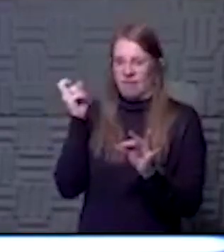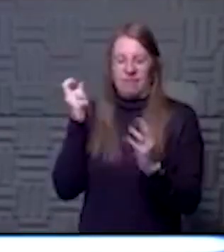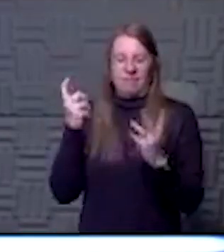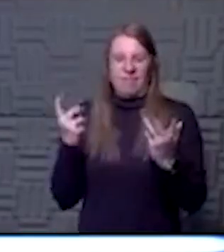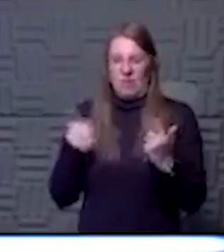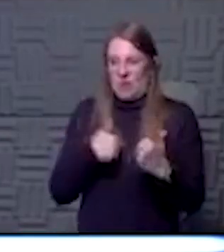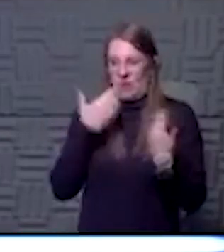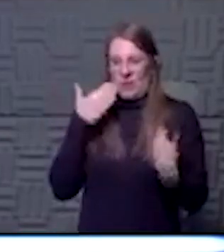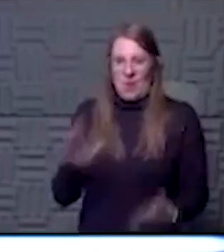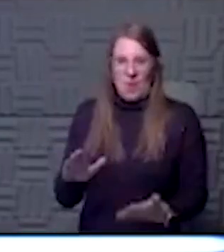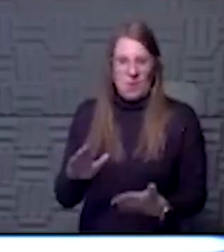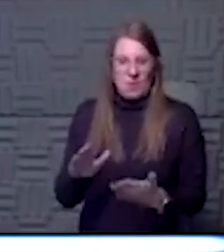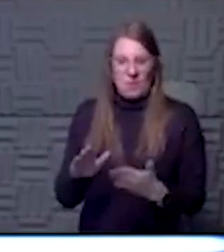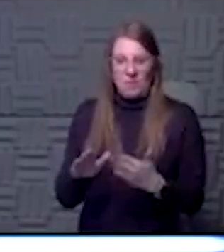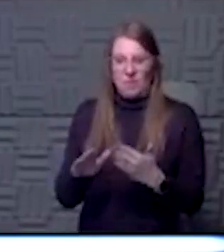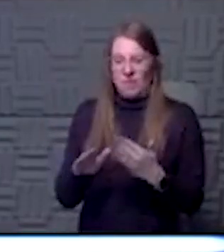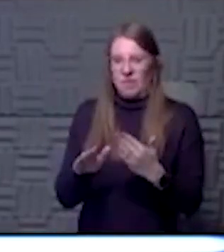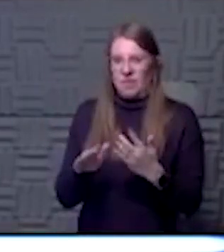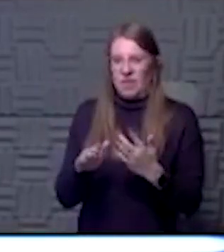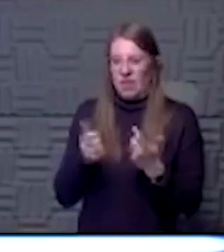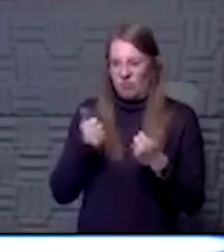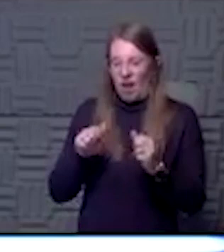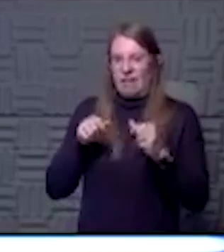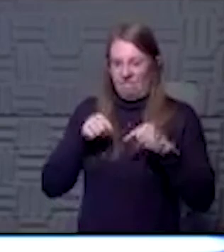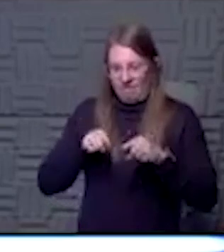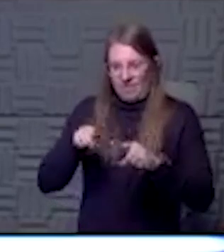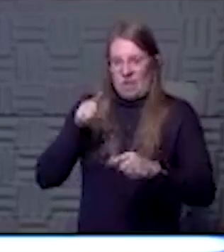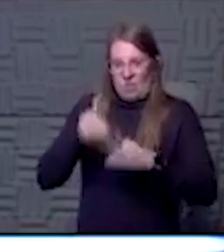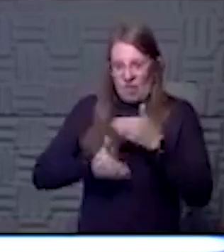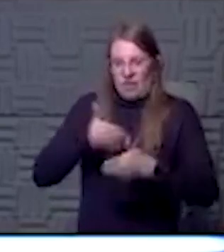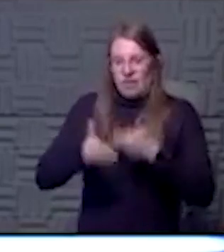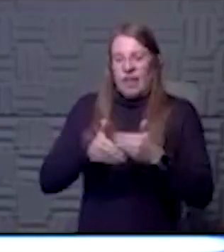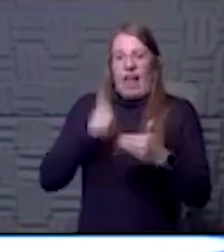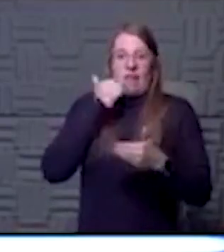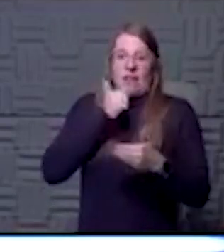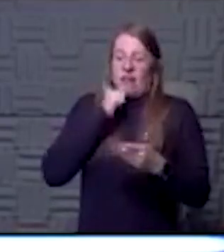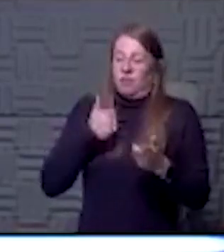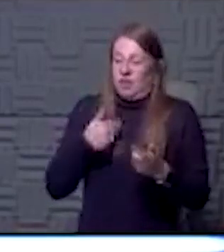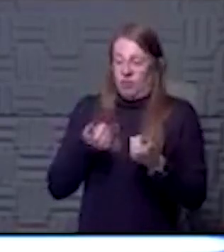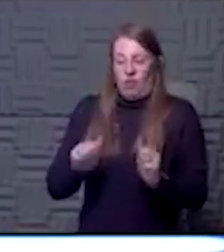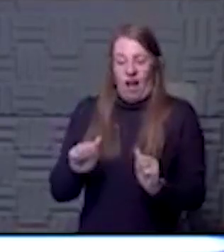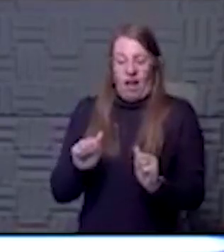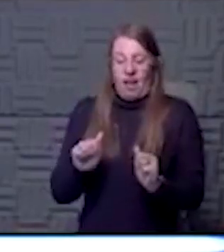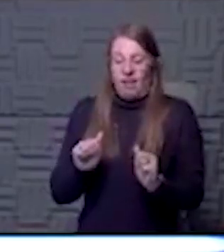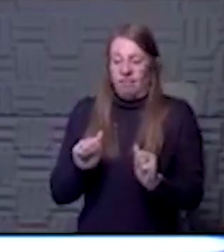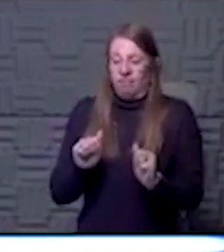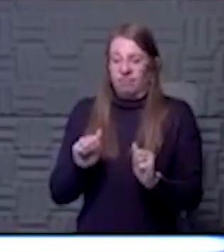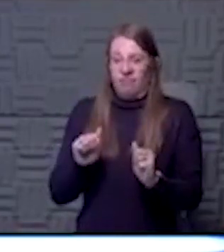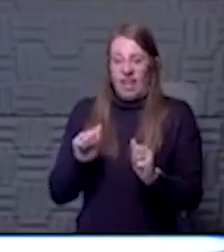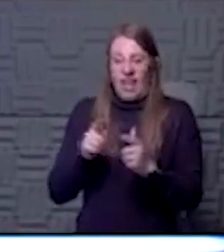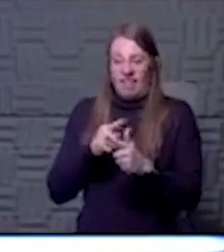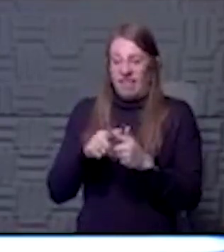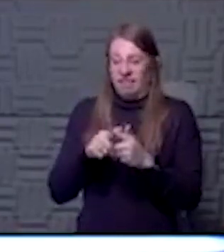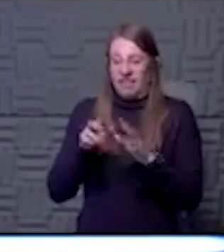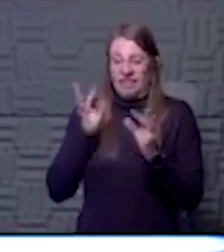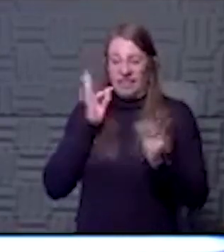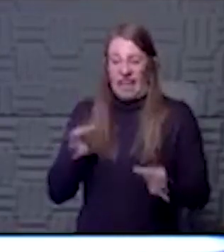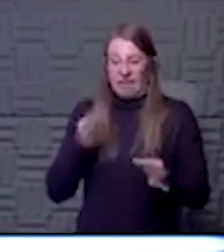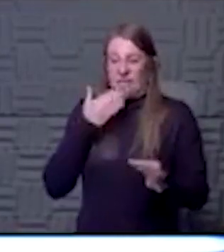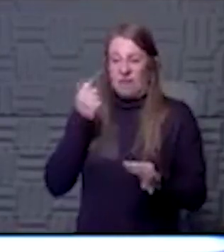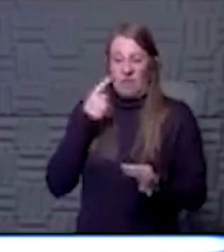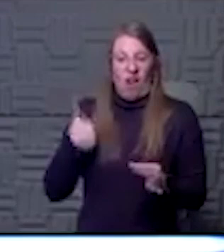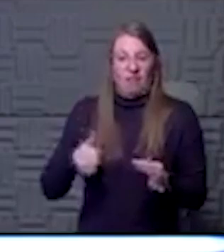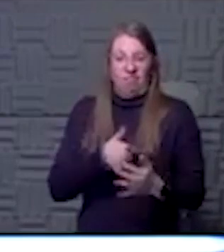don't know. We have to make our best decisions each and every day and do what's right before us. And I think it's going to be more important